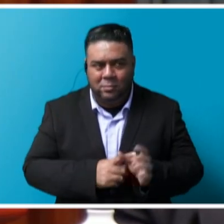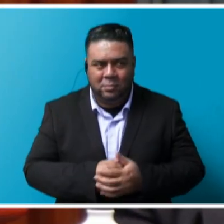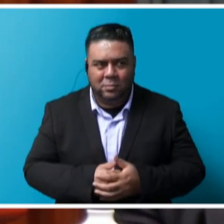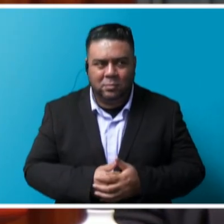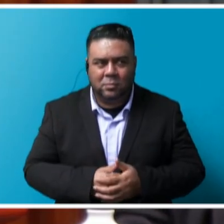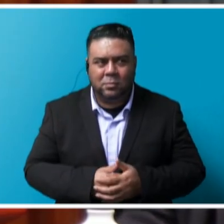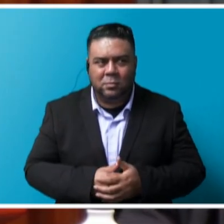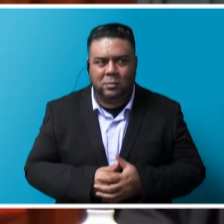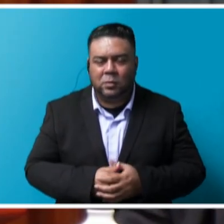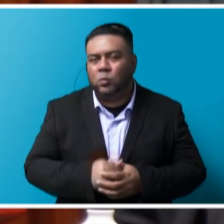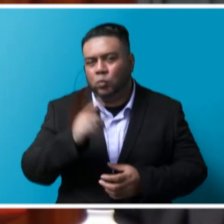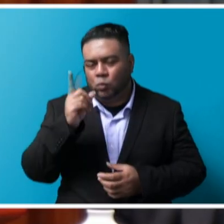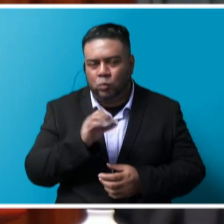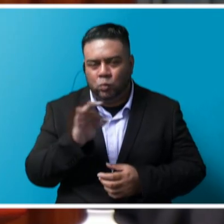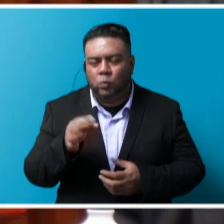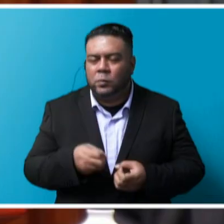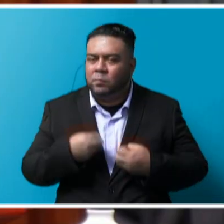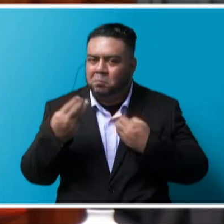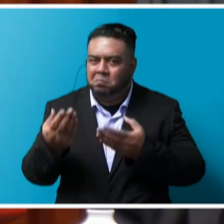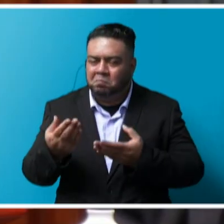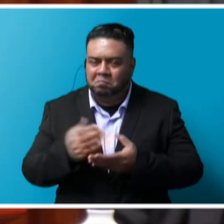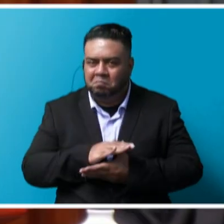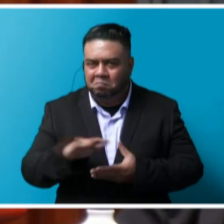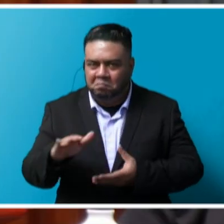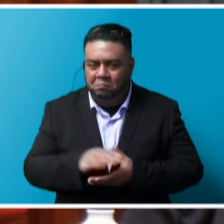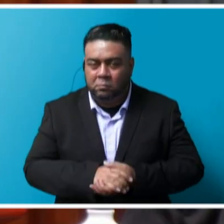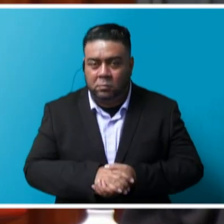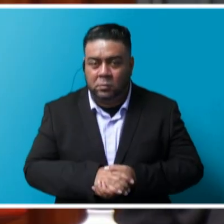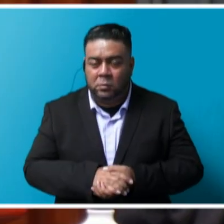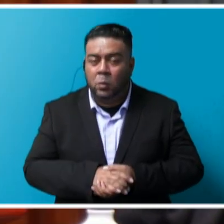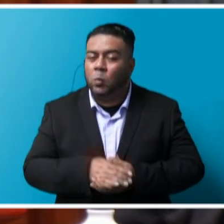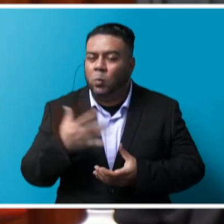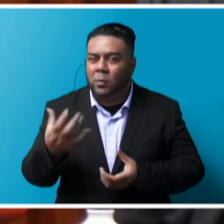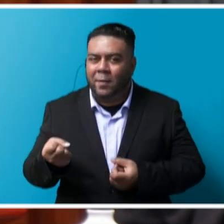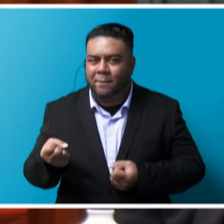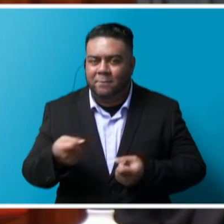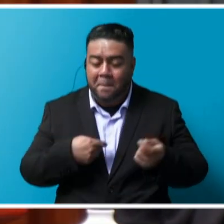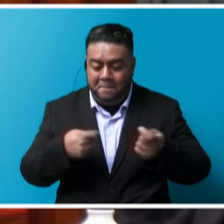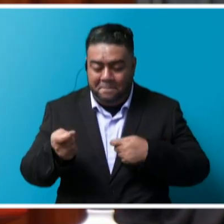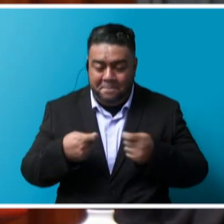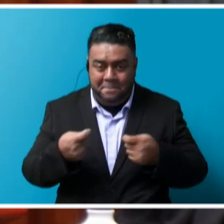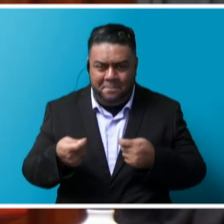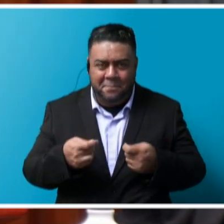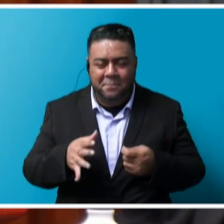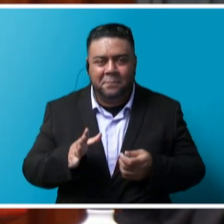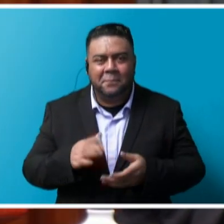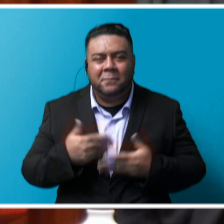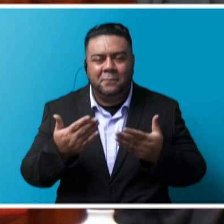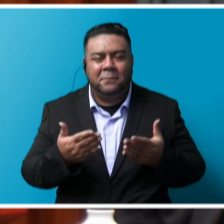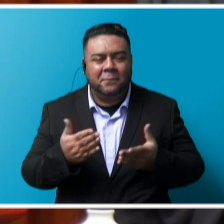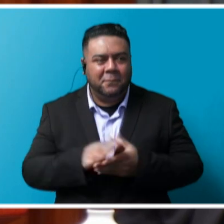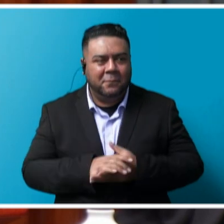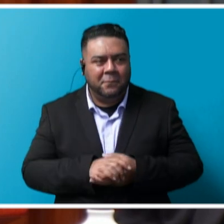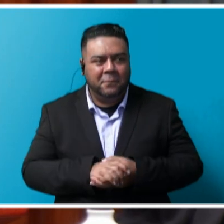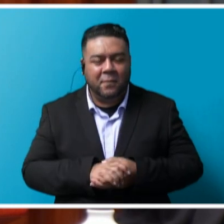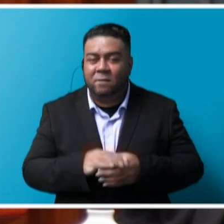simply announce projects, we deliver them. We completed the Sub municipal market, providing modern facilities for farmers, fishers, market